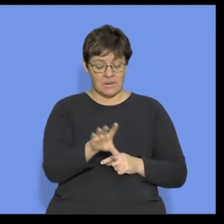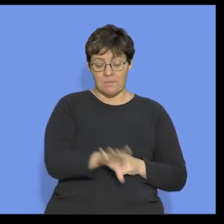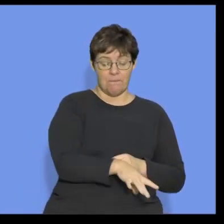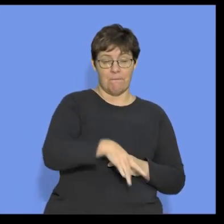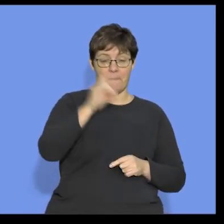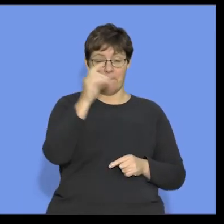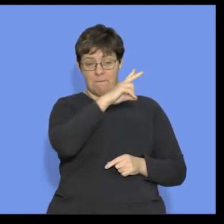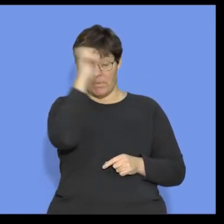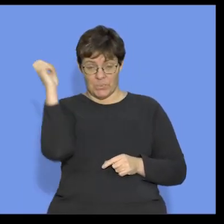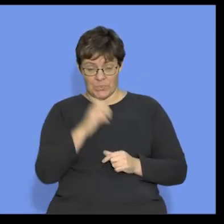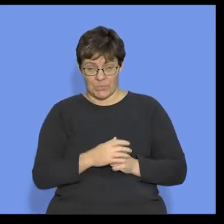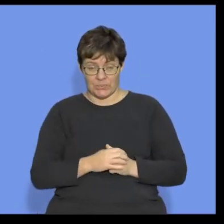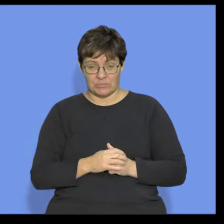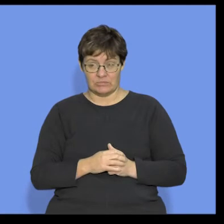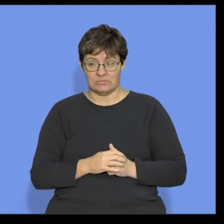time, let's say we get blue,